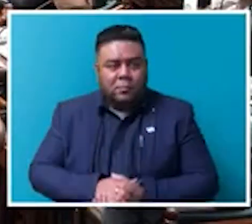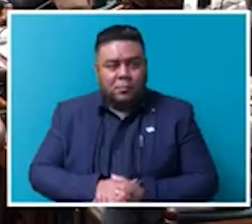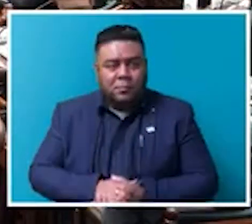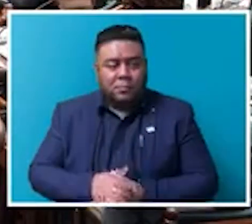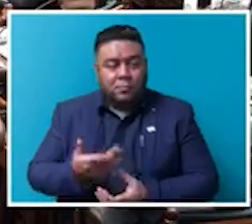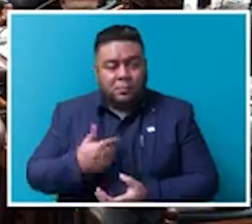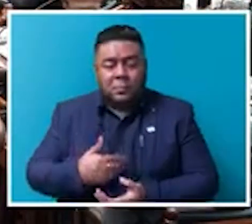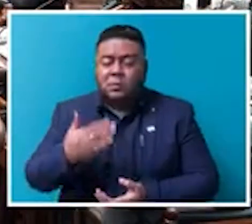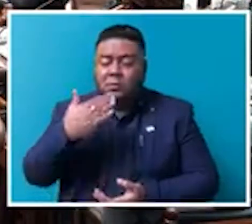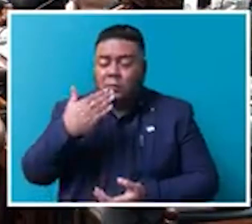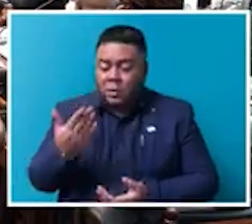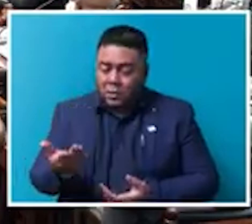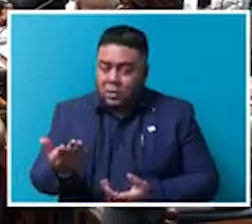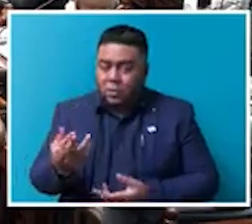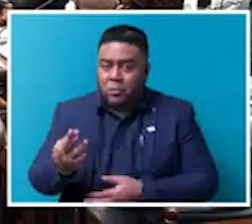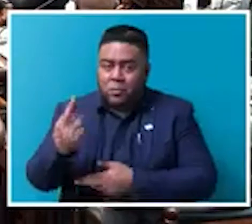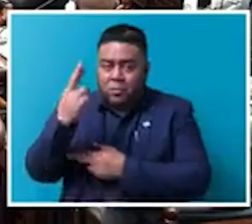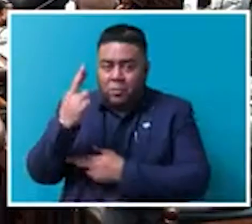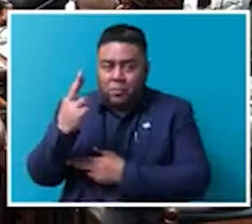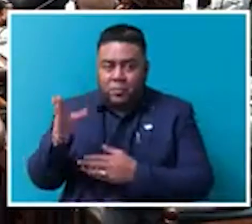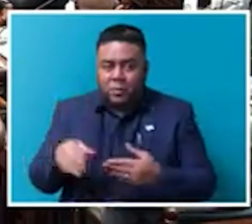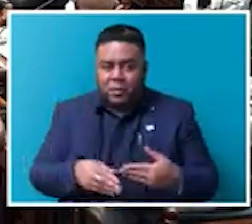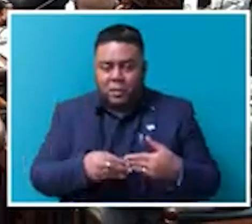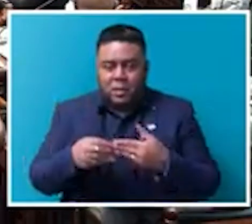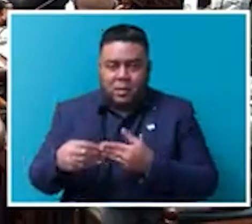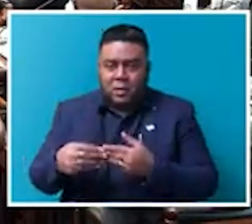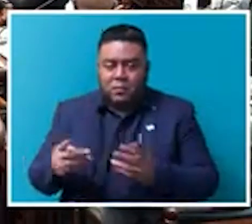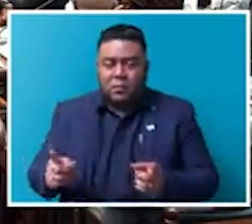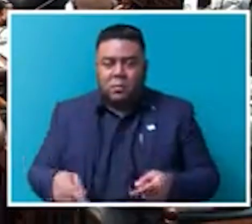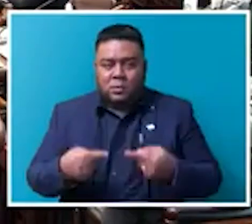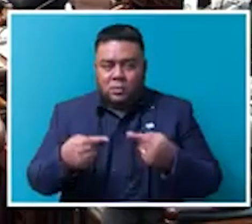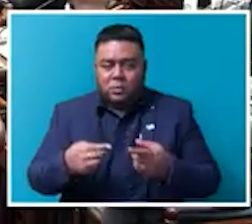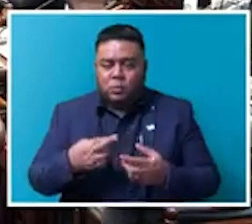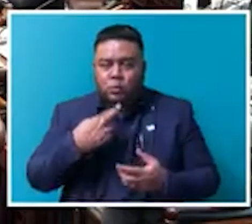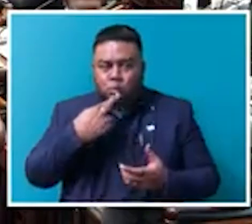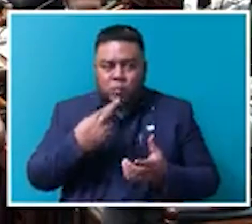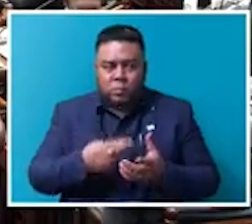upon the designate of the Leader of the Opposition to reply. Thank you.